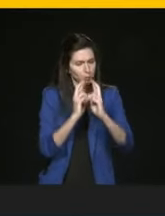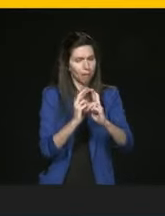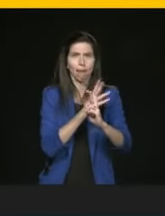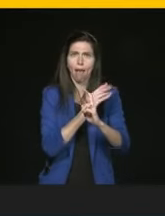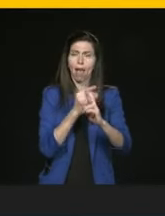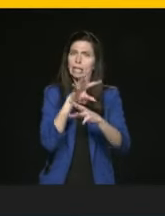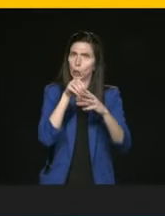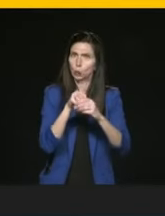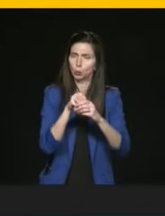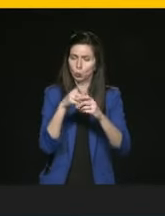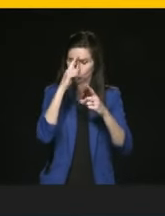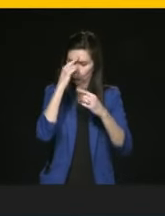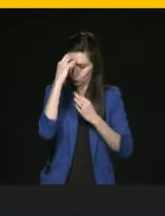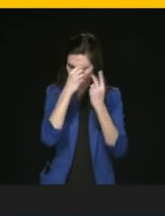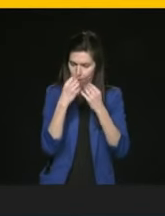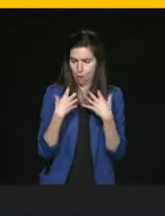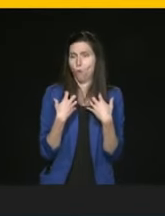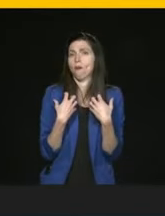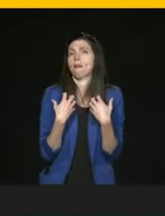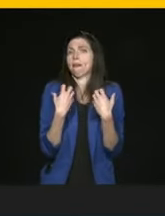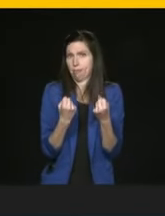Thank you, Minister. Next question.